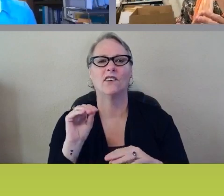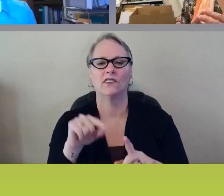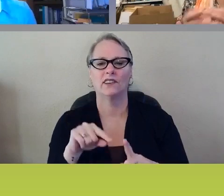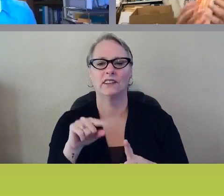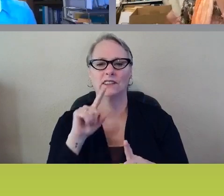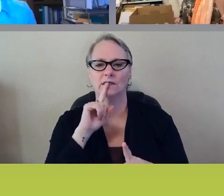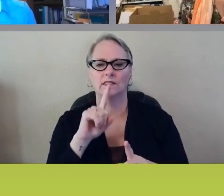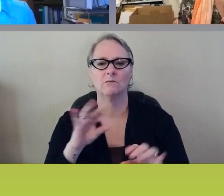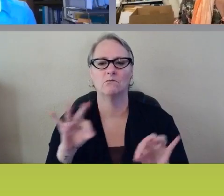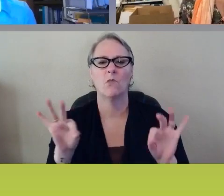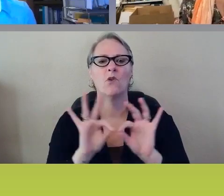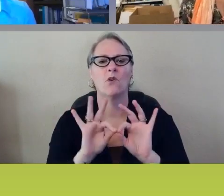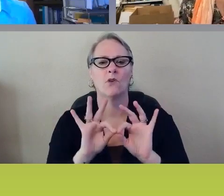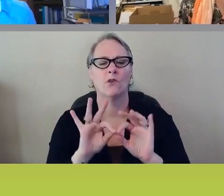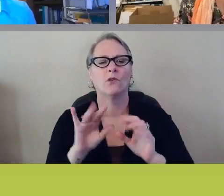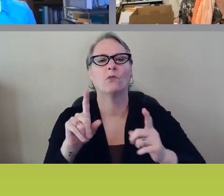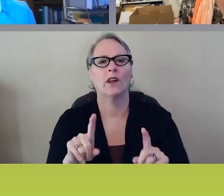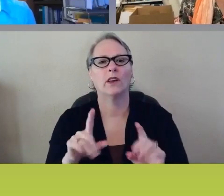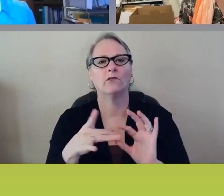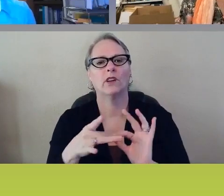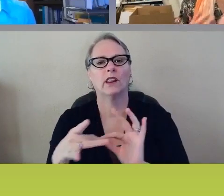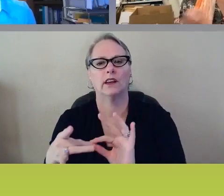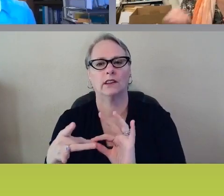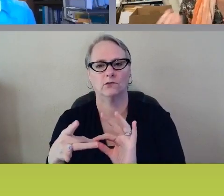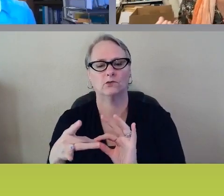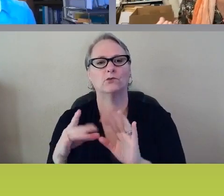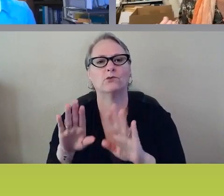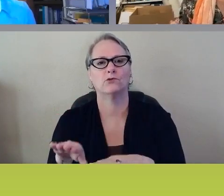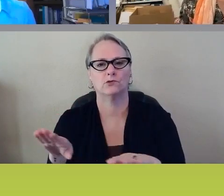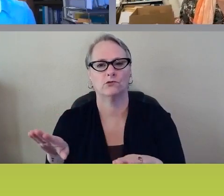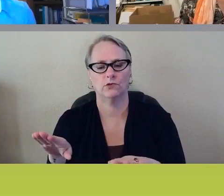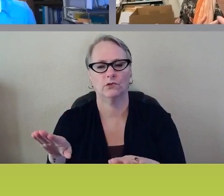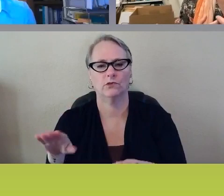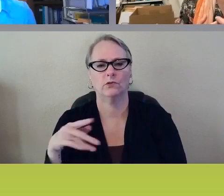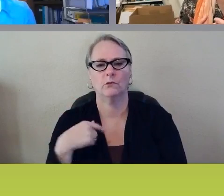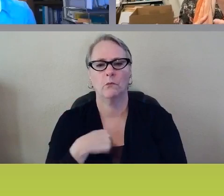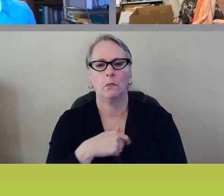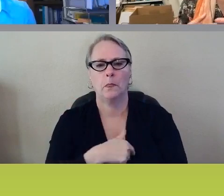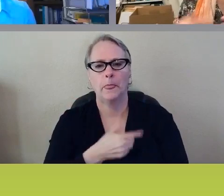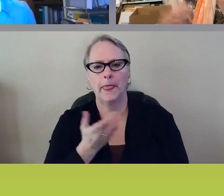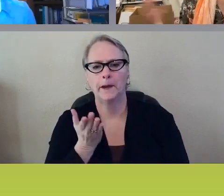we relate to children and we offer all these